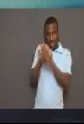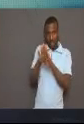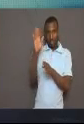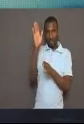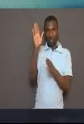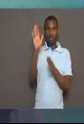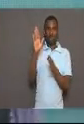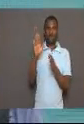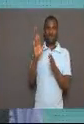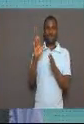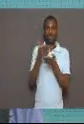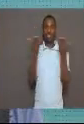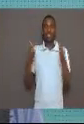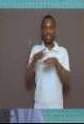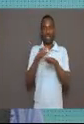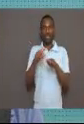gases.